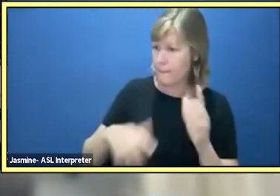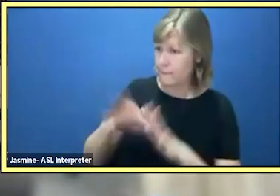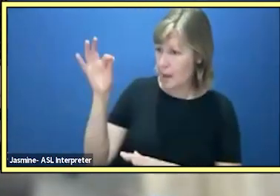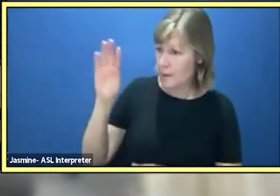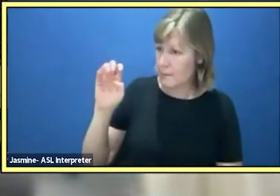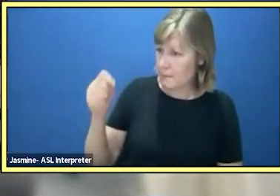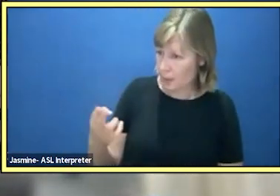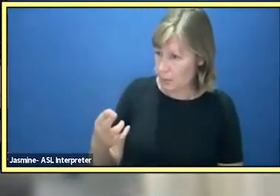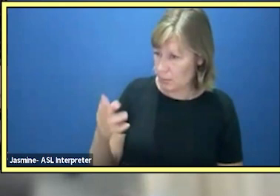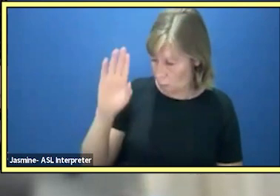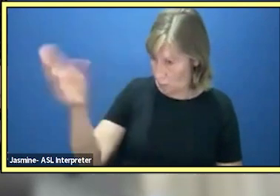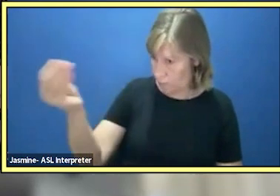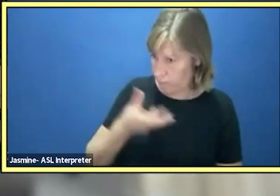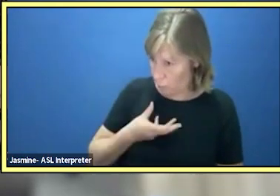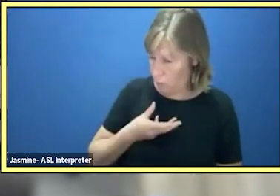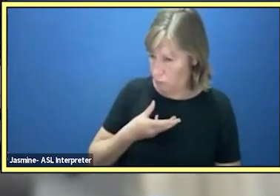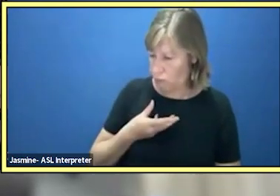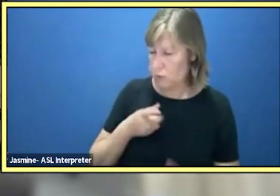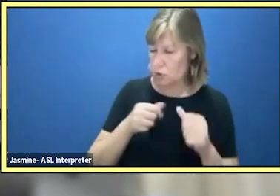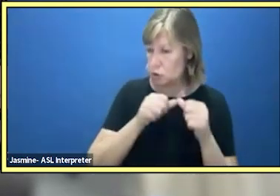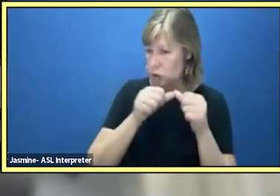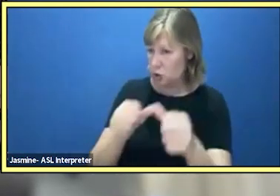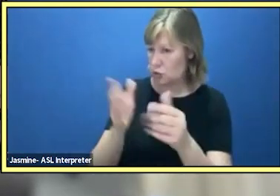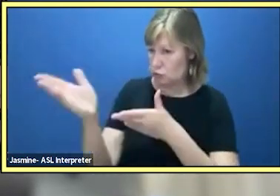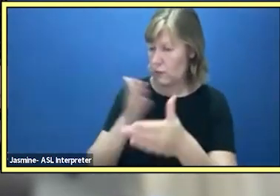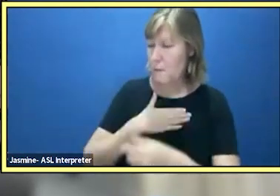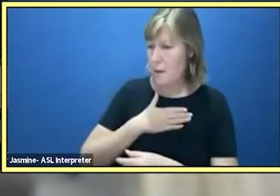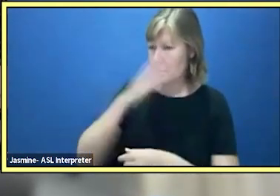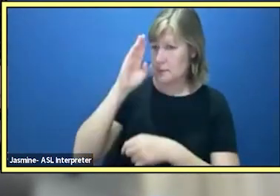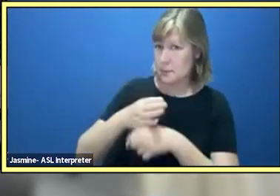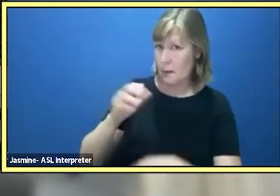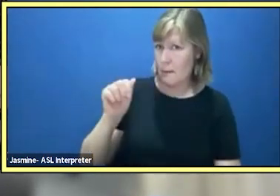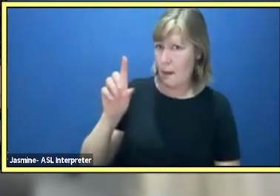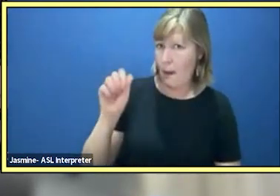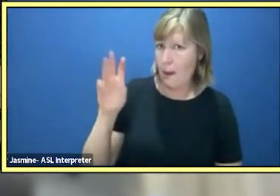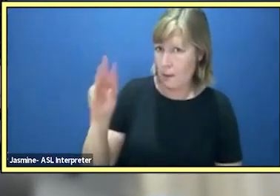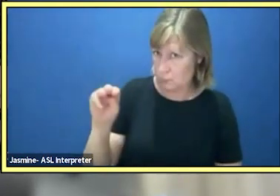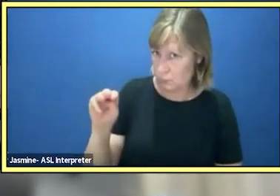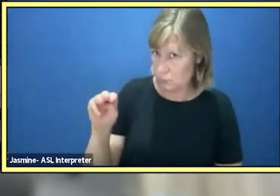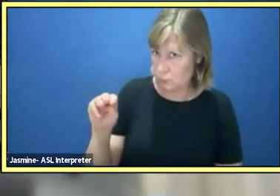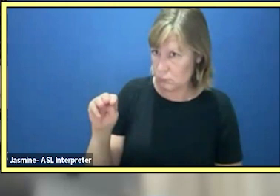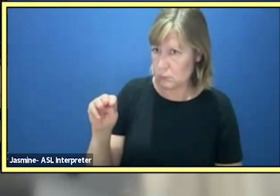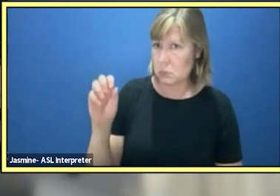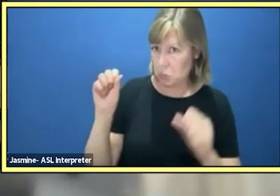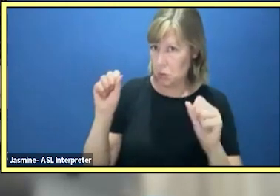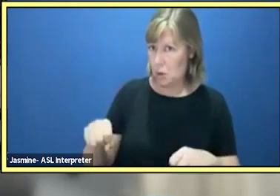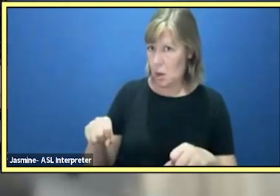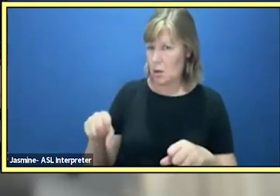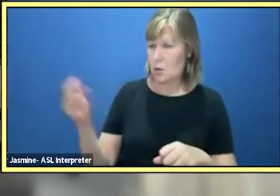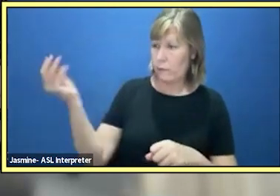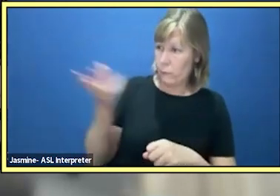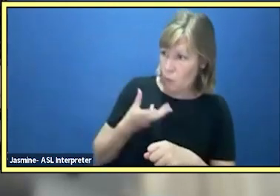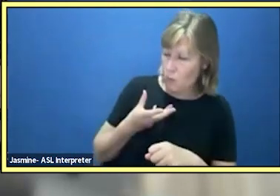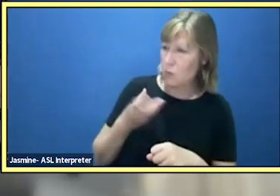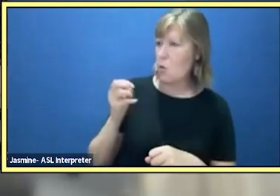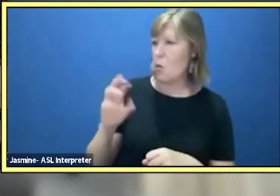to Adam, who's my son. So is that going to be the case? And we will be informed, or are we on a search to